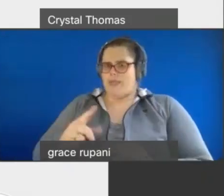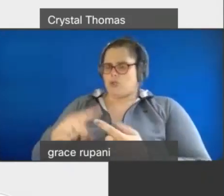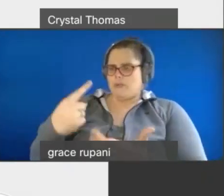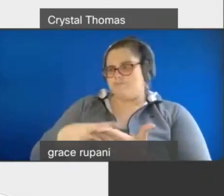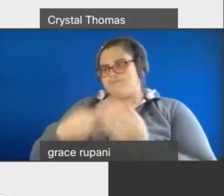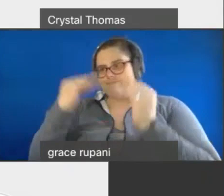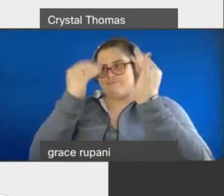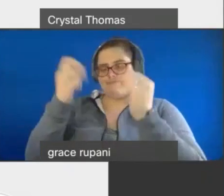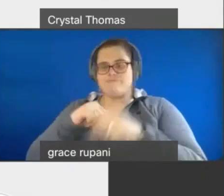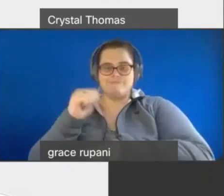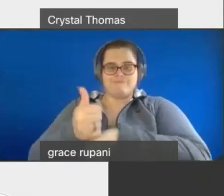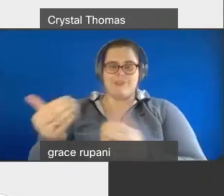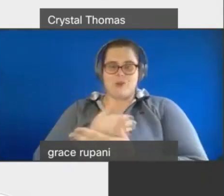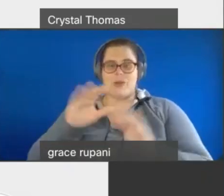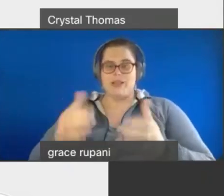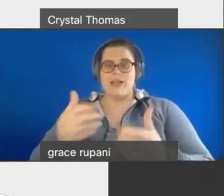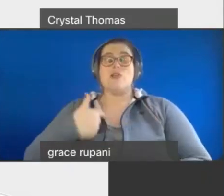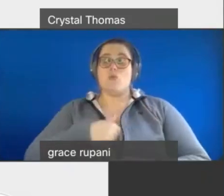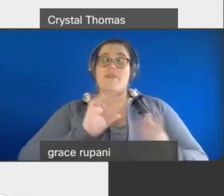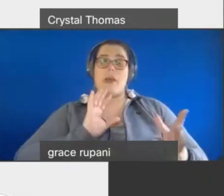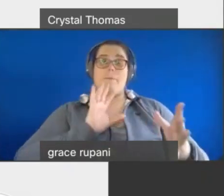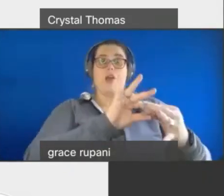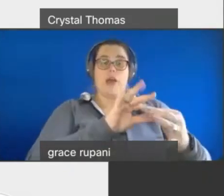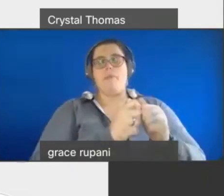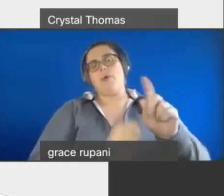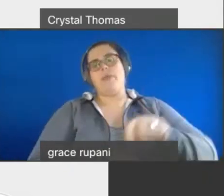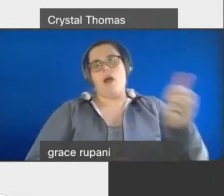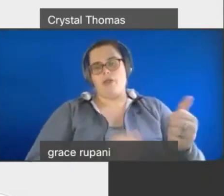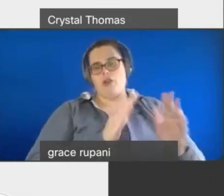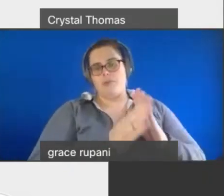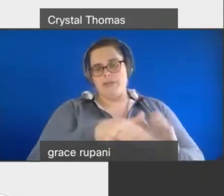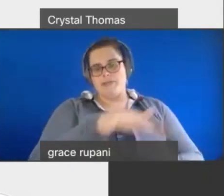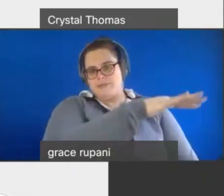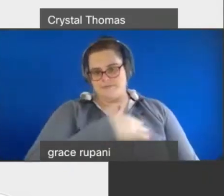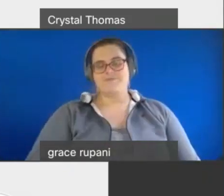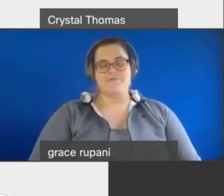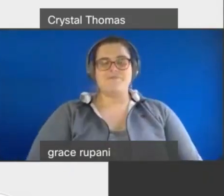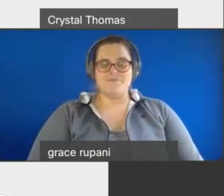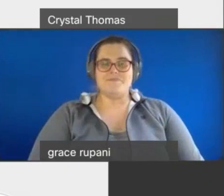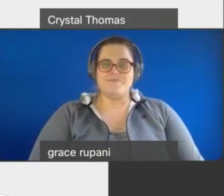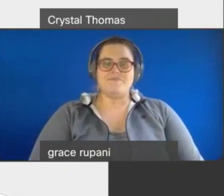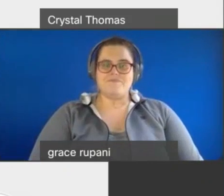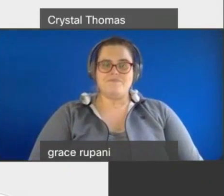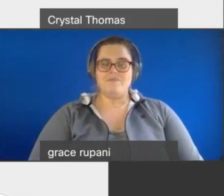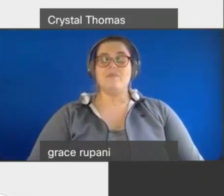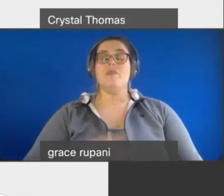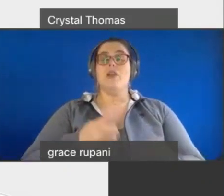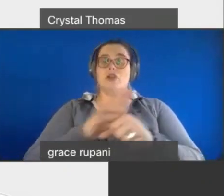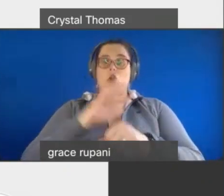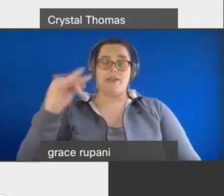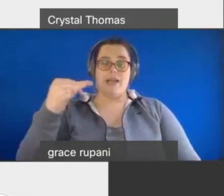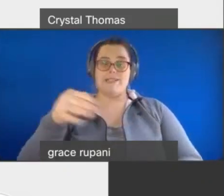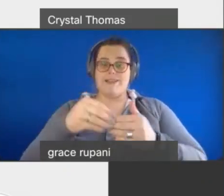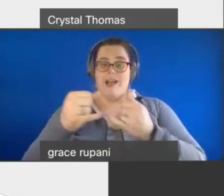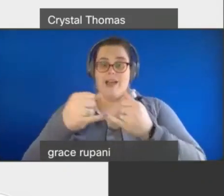other virtual programs in the community as well. We continue to follow the COVID-19 guidelines. Happy to